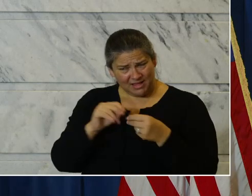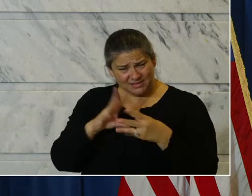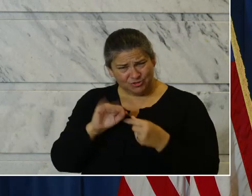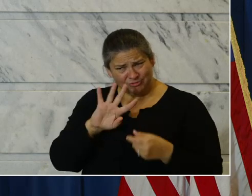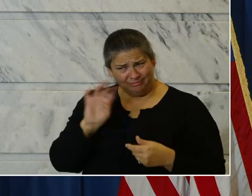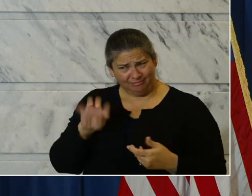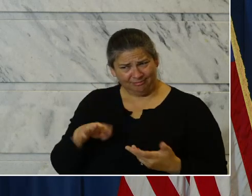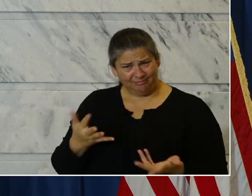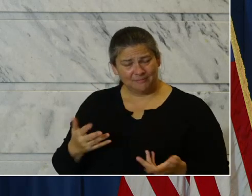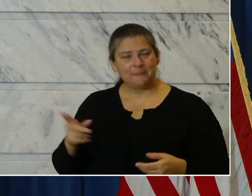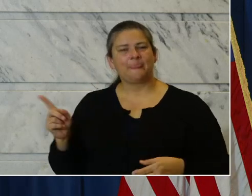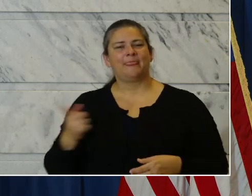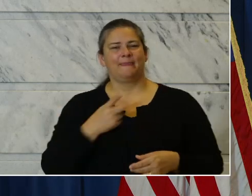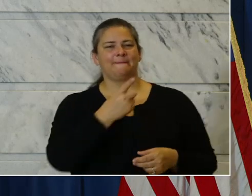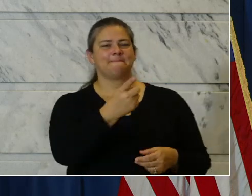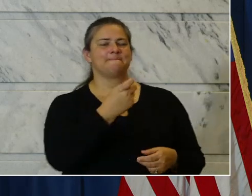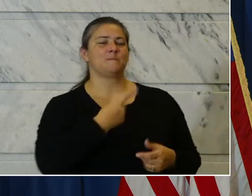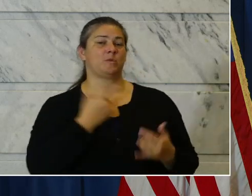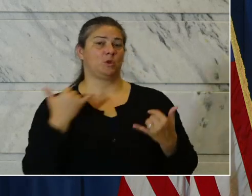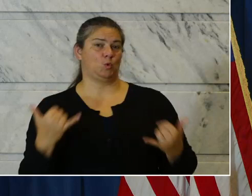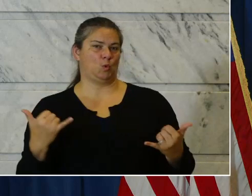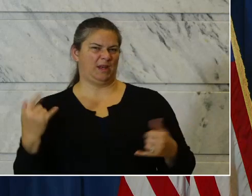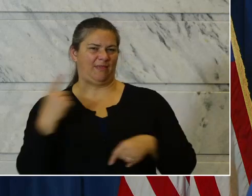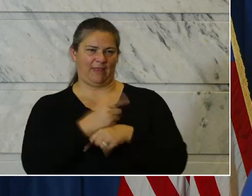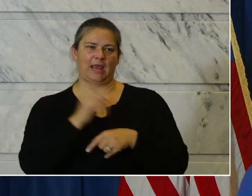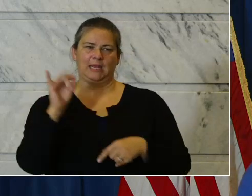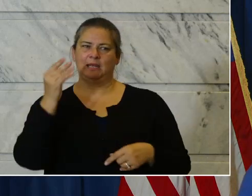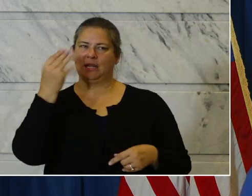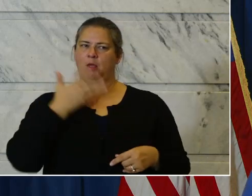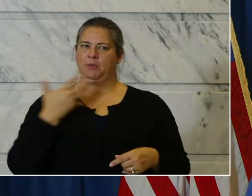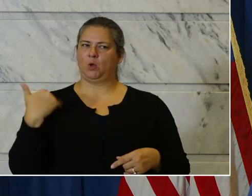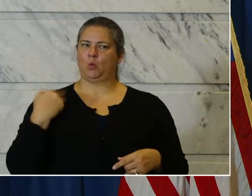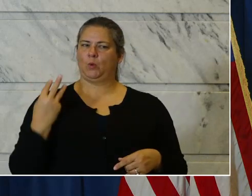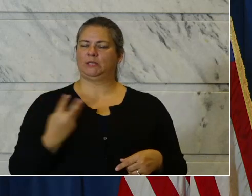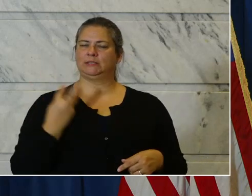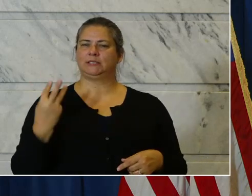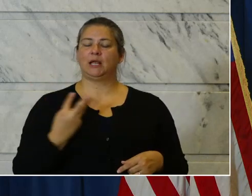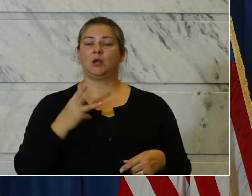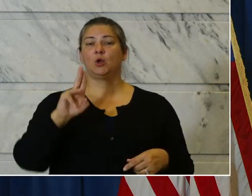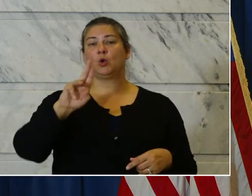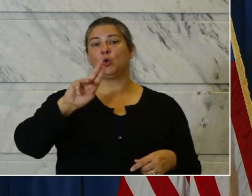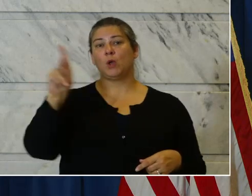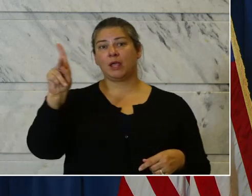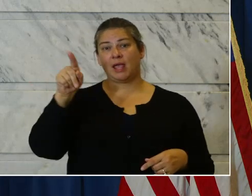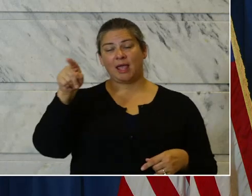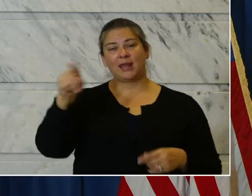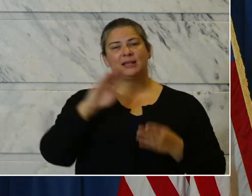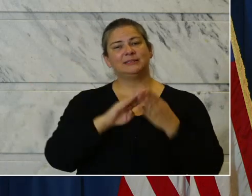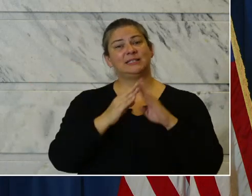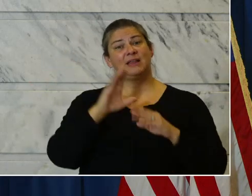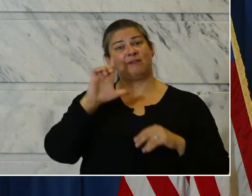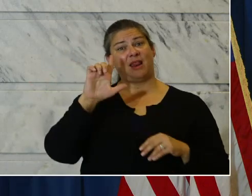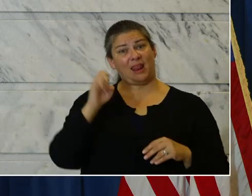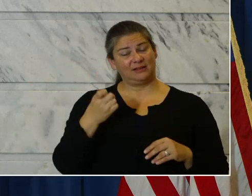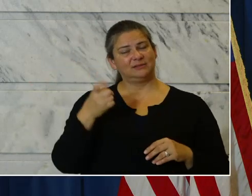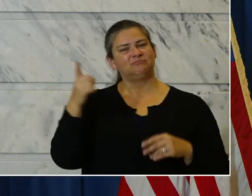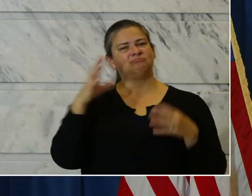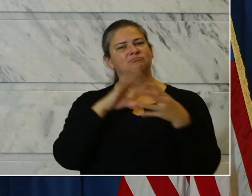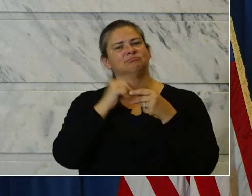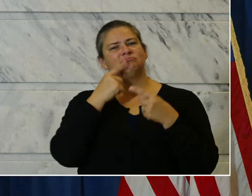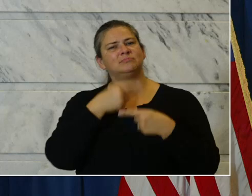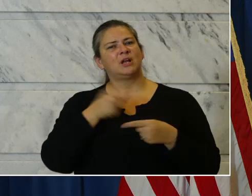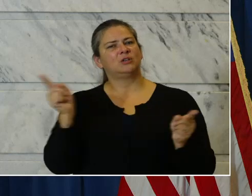The question is today, and they told me about this on Wednesday, UK and the City of Lexington announced that they're going to be doing